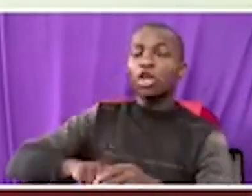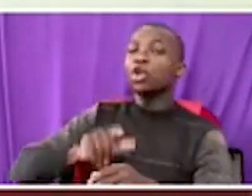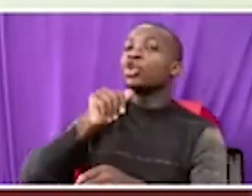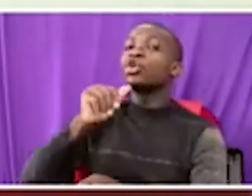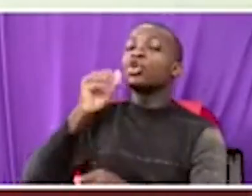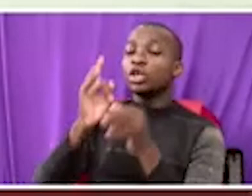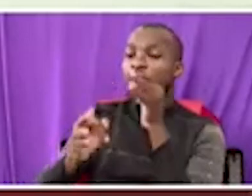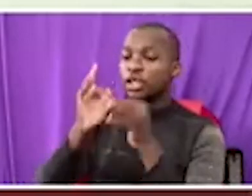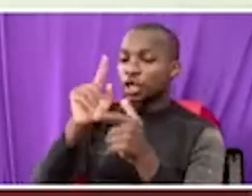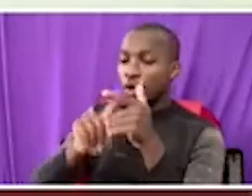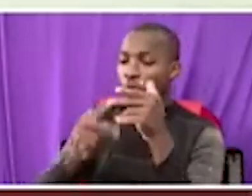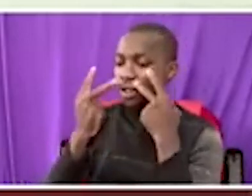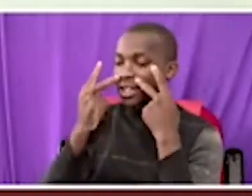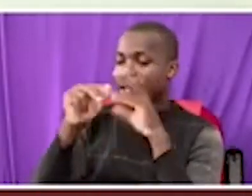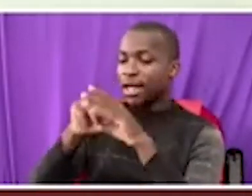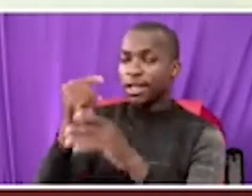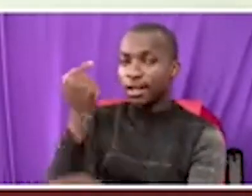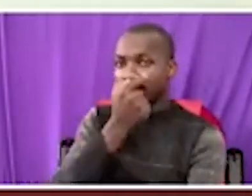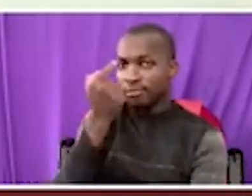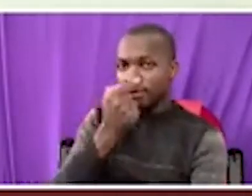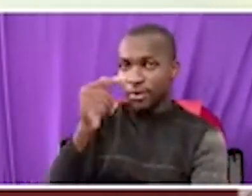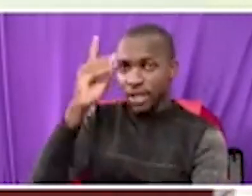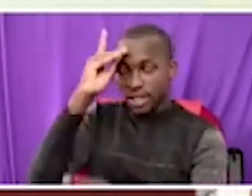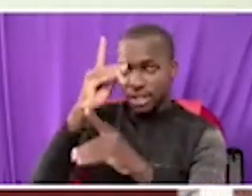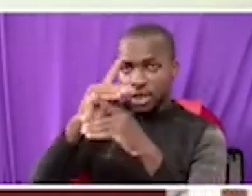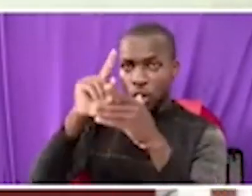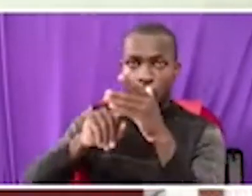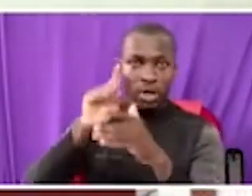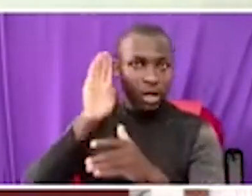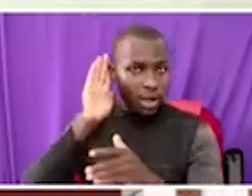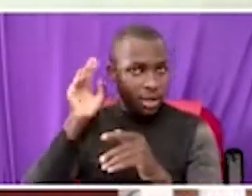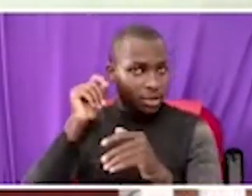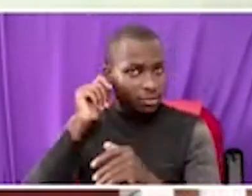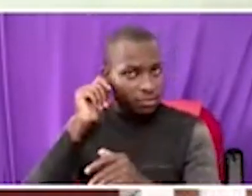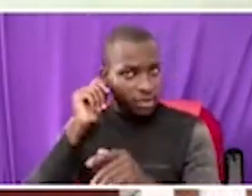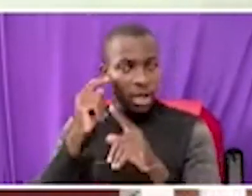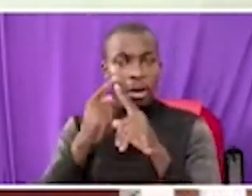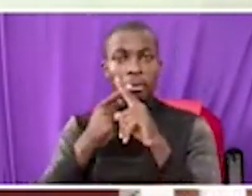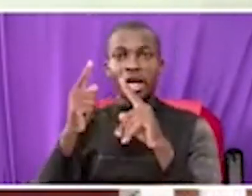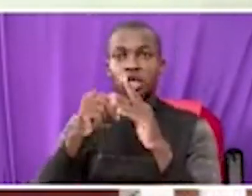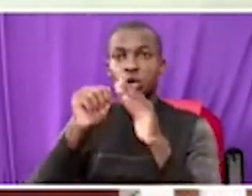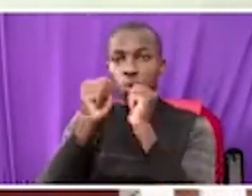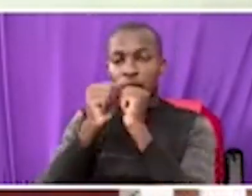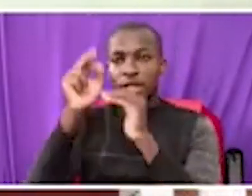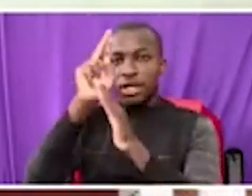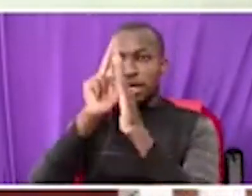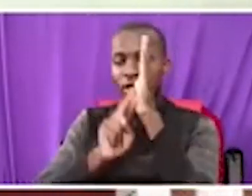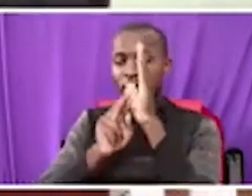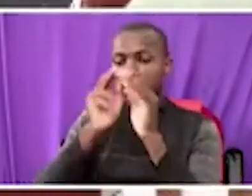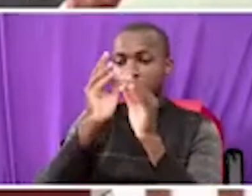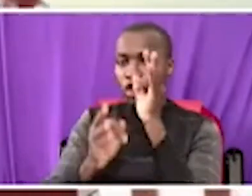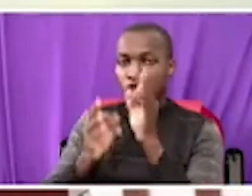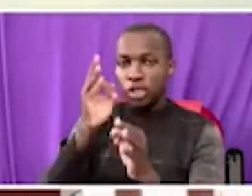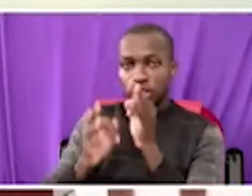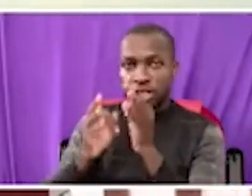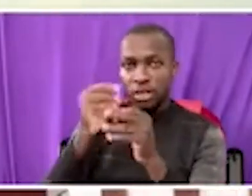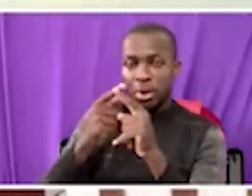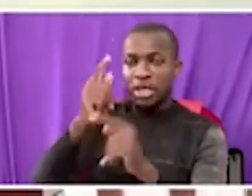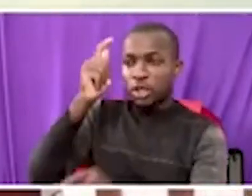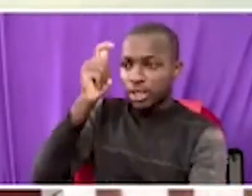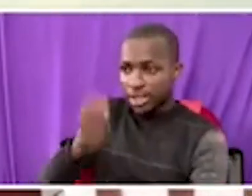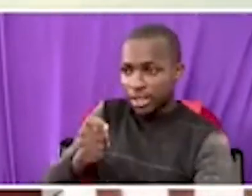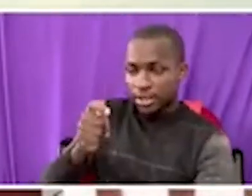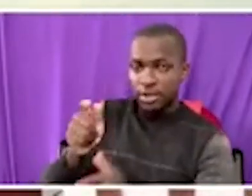what he sees with his eyes or decide by what he hears with his ears, but with righteousness he will judge the needy. With justice he will